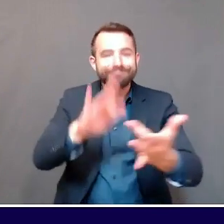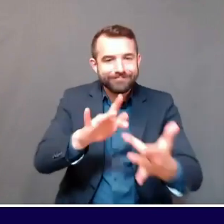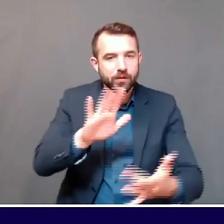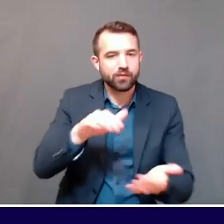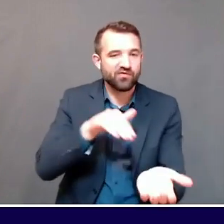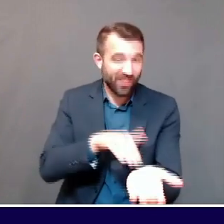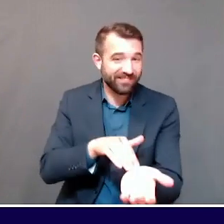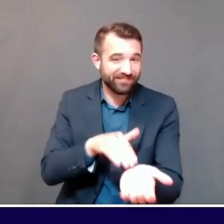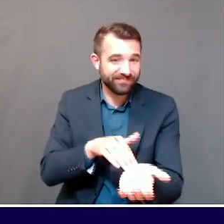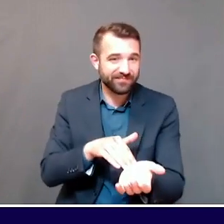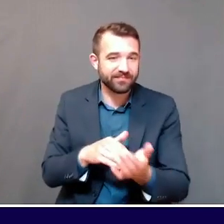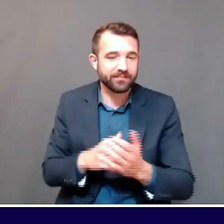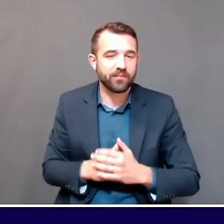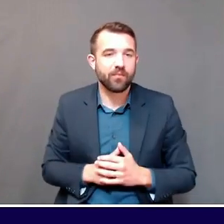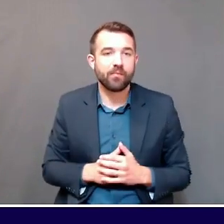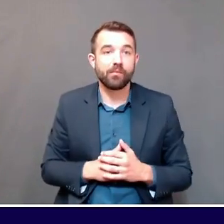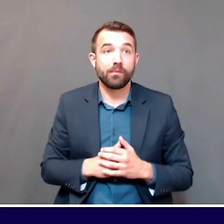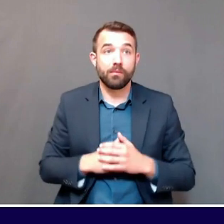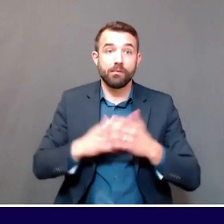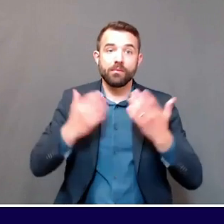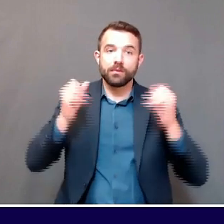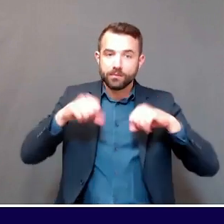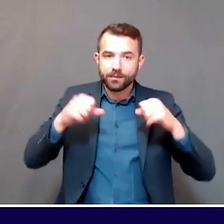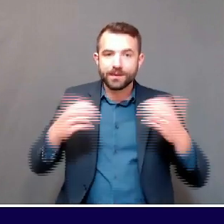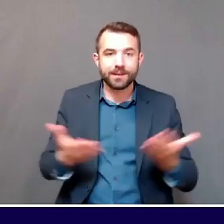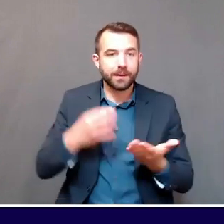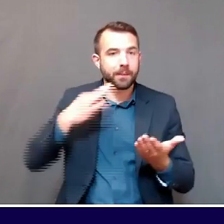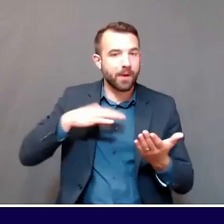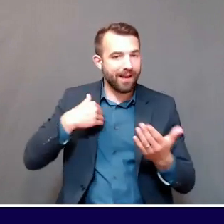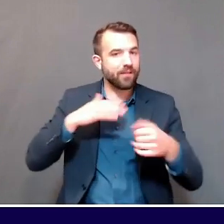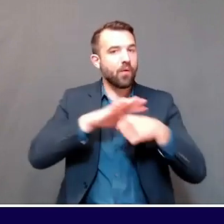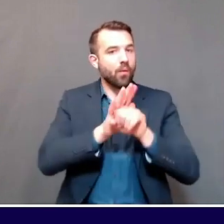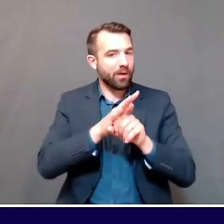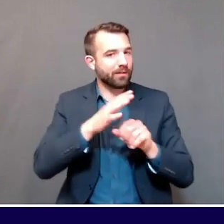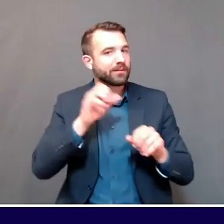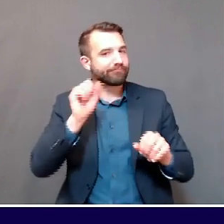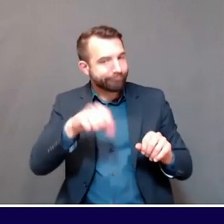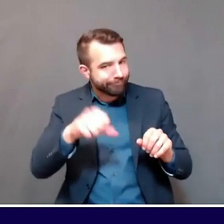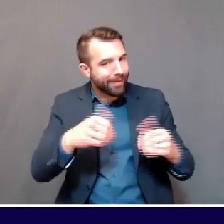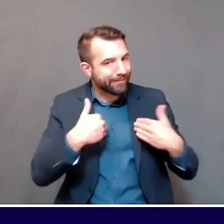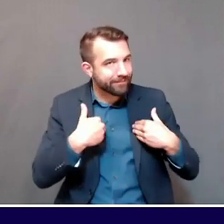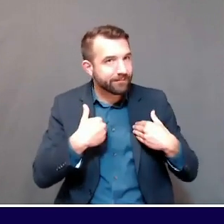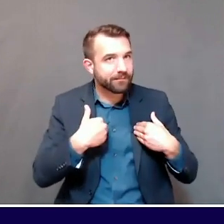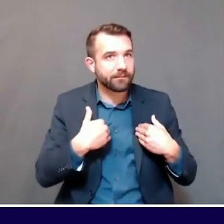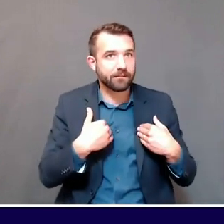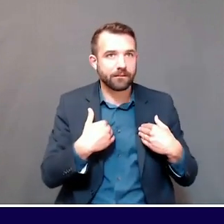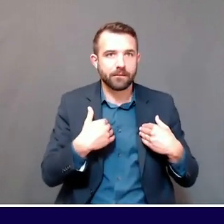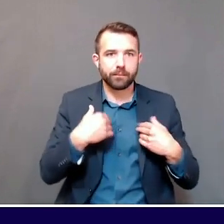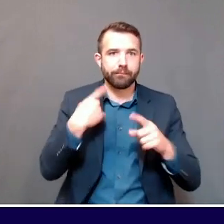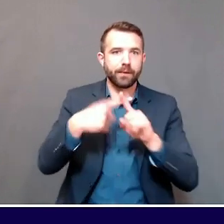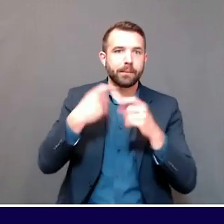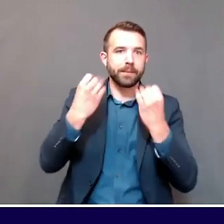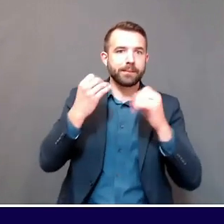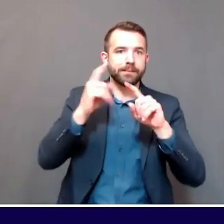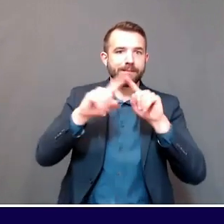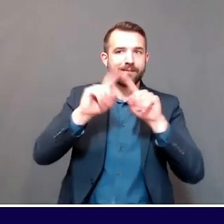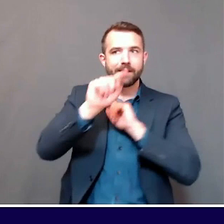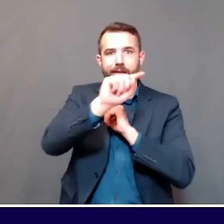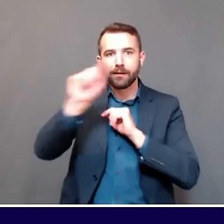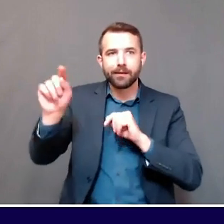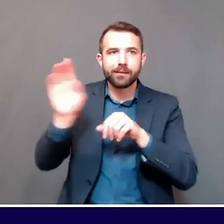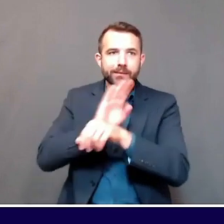are in a time of COVID-19 where so much around us has changed and so many businesses have had to be put on